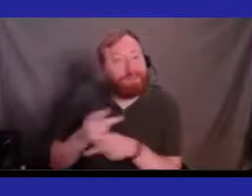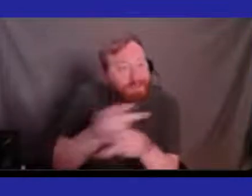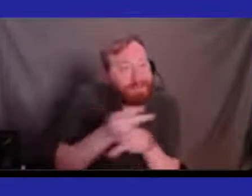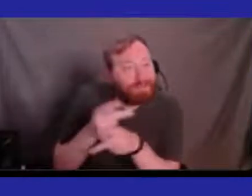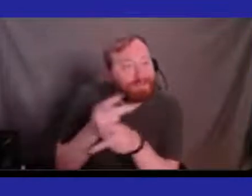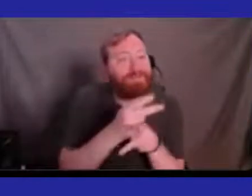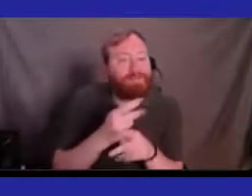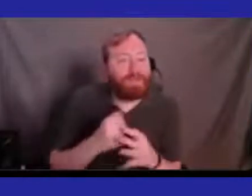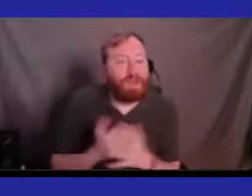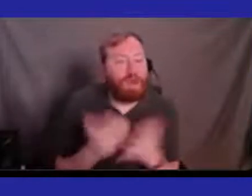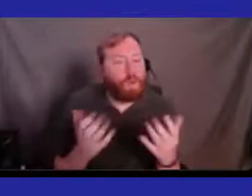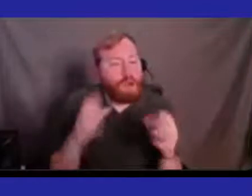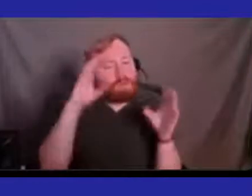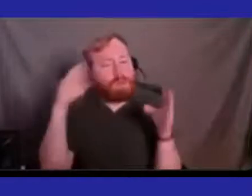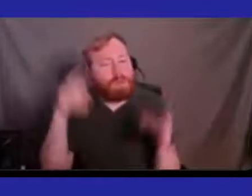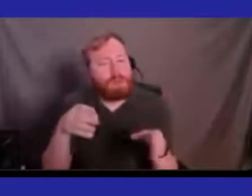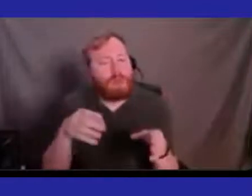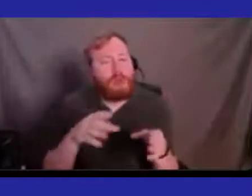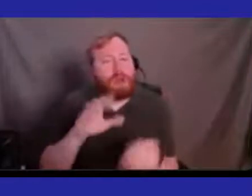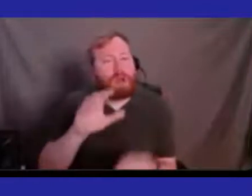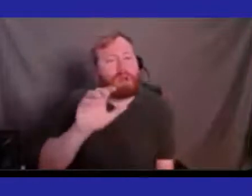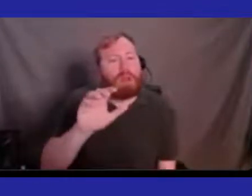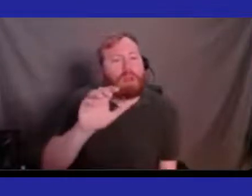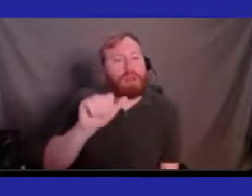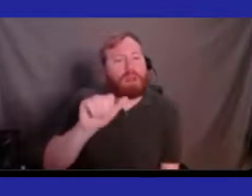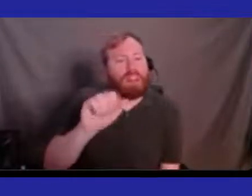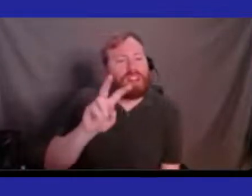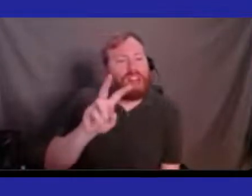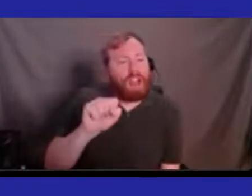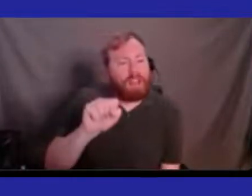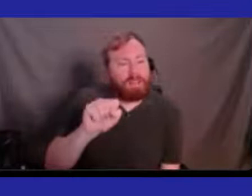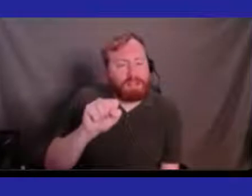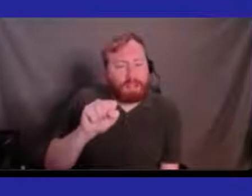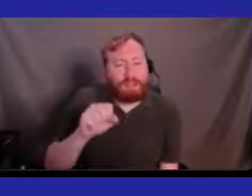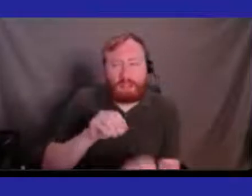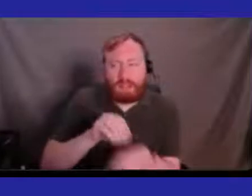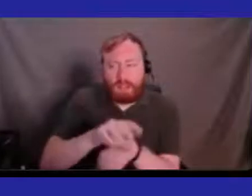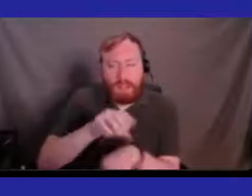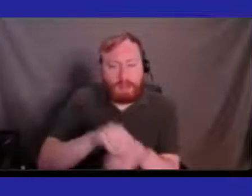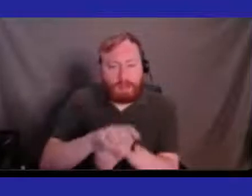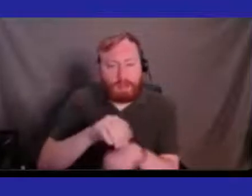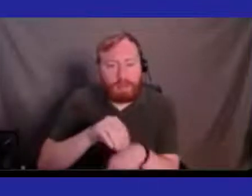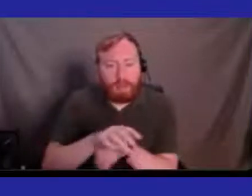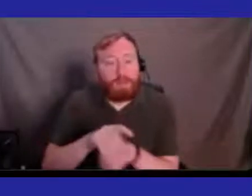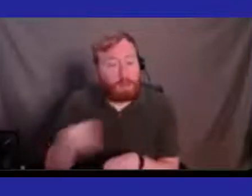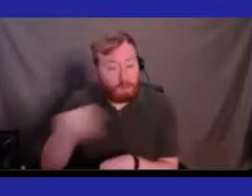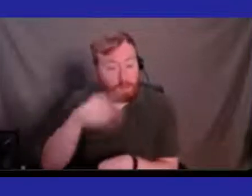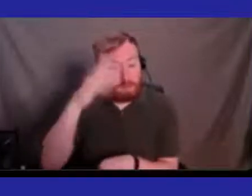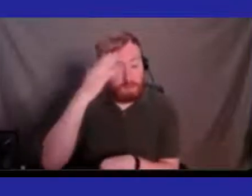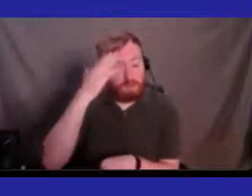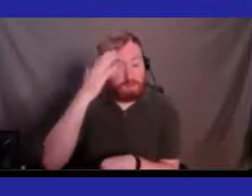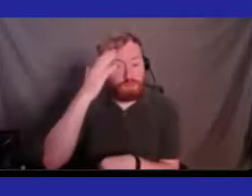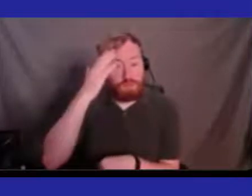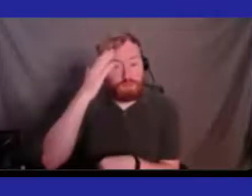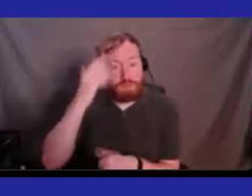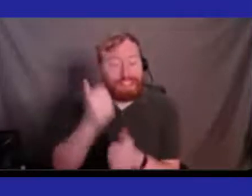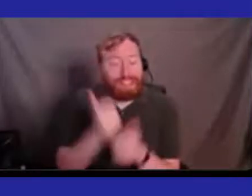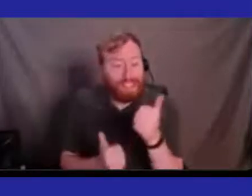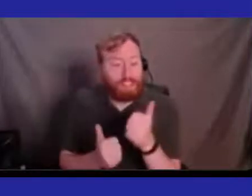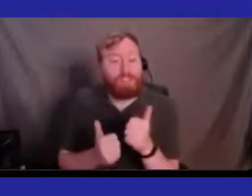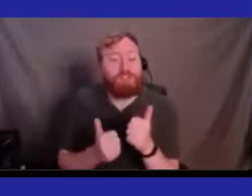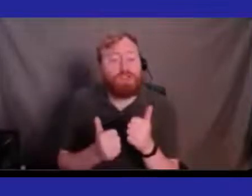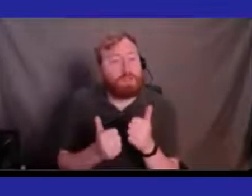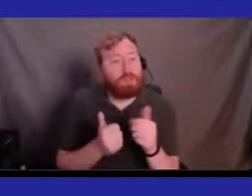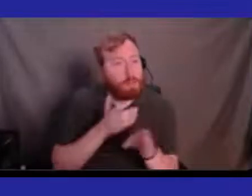Council and our CABs. For you who aren't familiar with it, each of the major facilities has